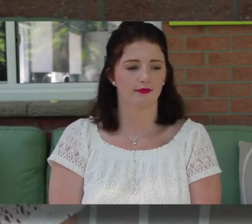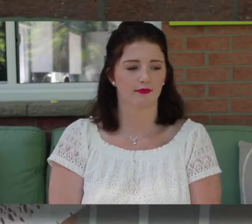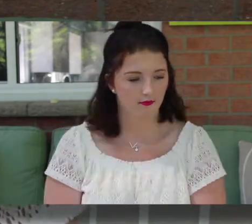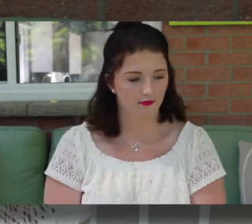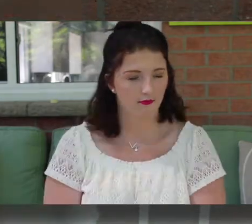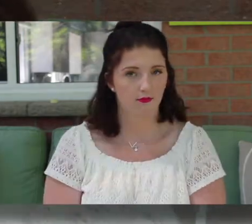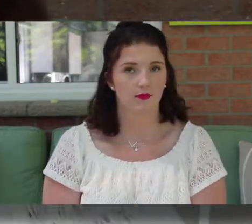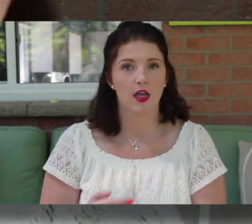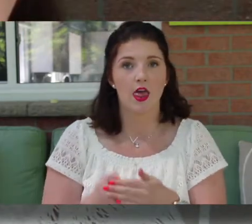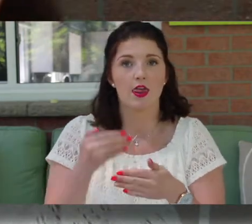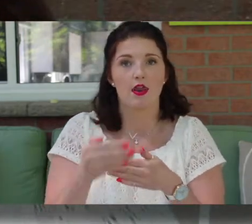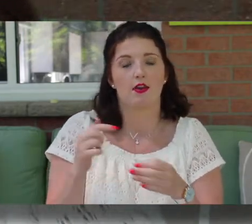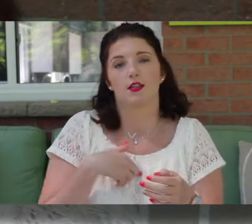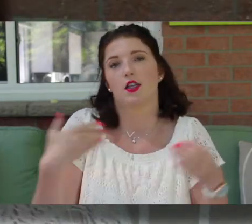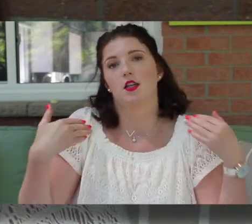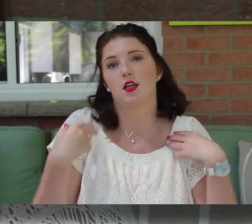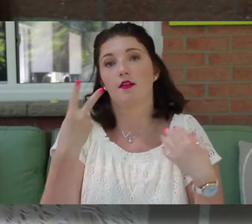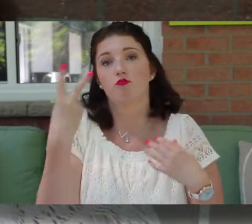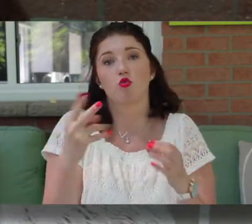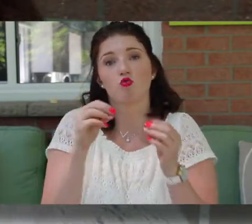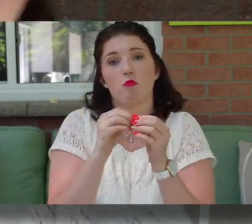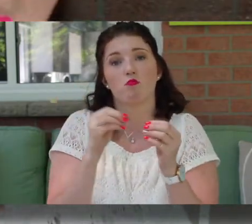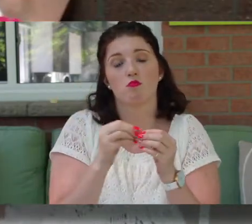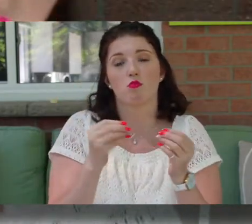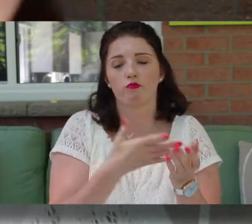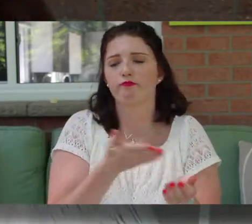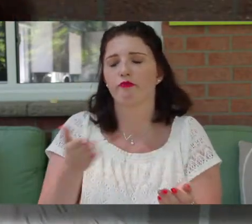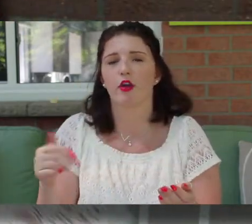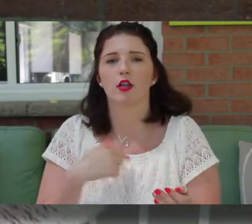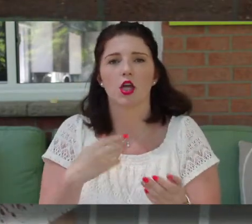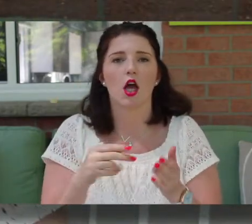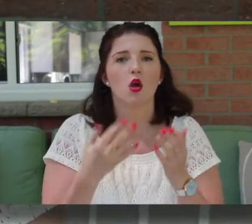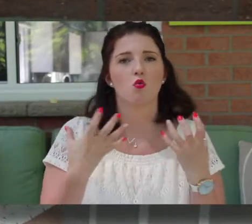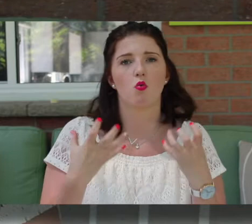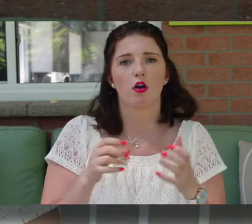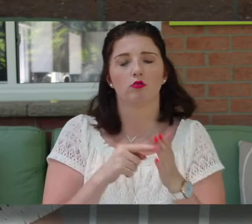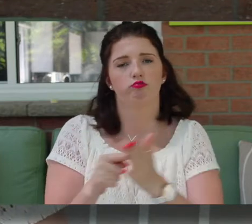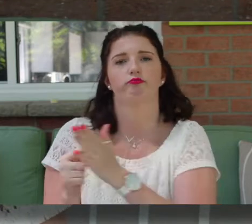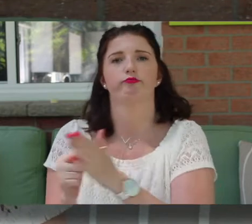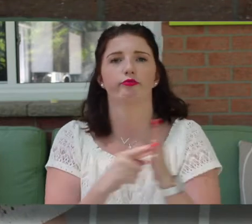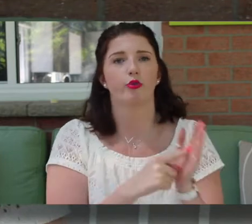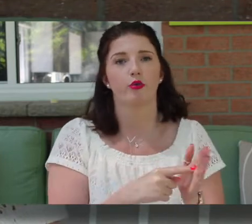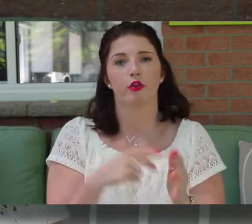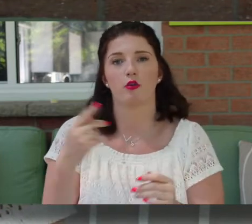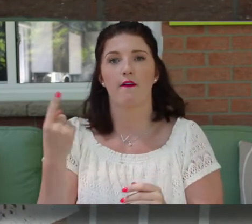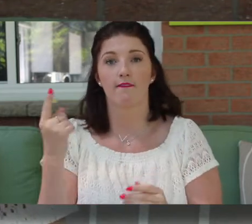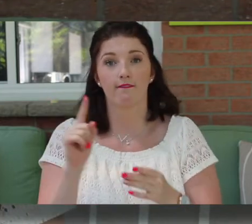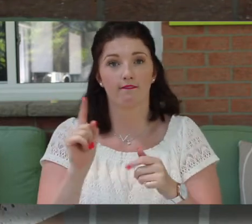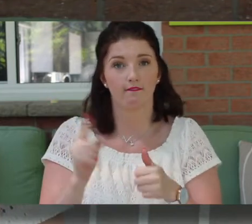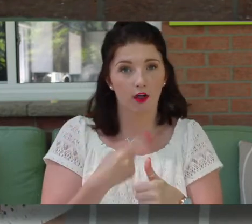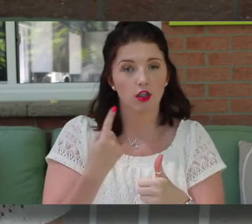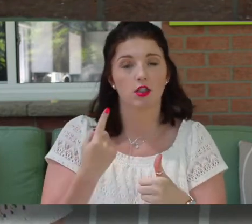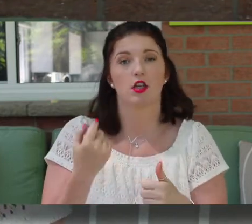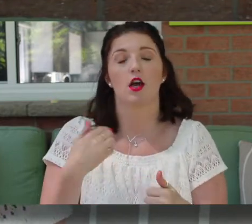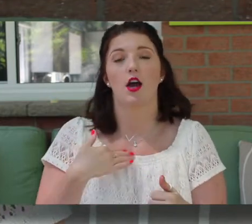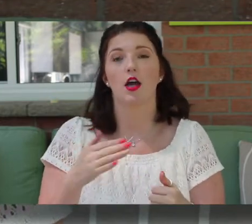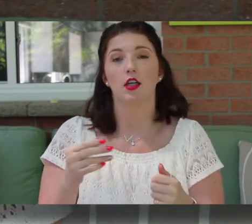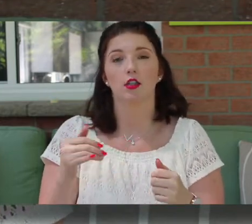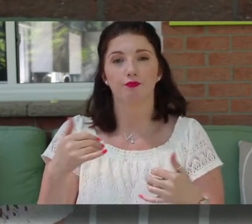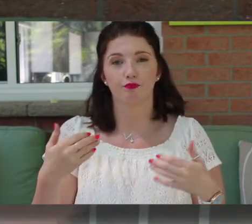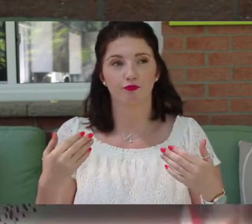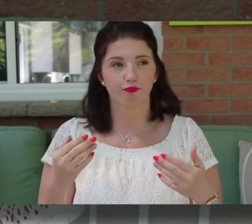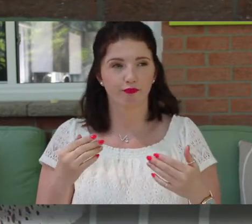has lighter shades. Next, I have two more things. I have the Sage Peppermint Halo.